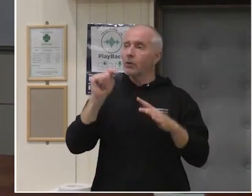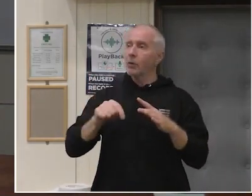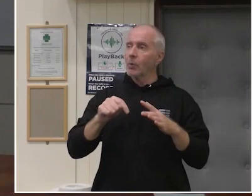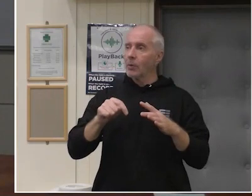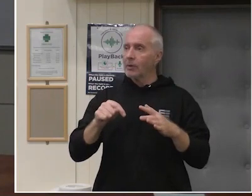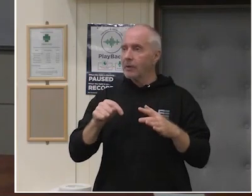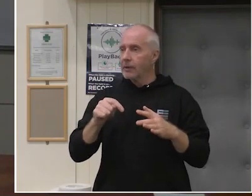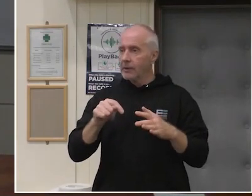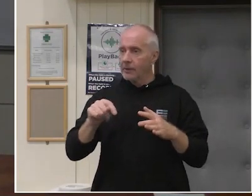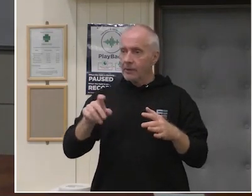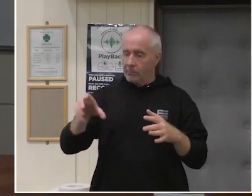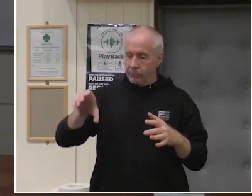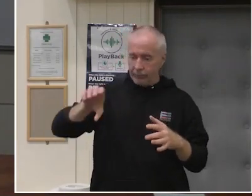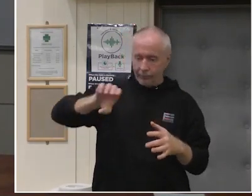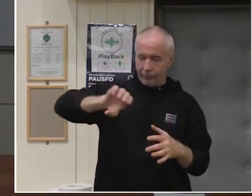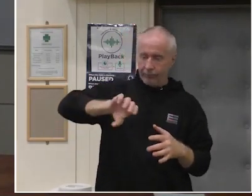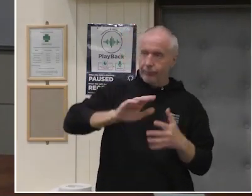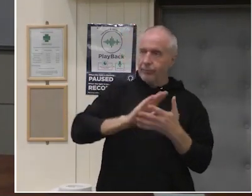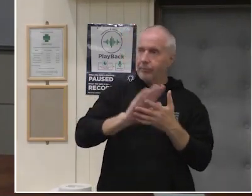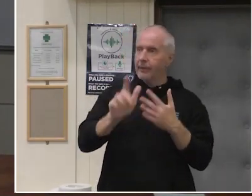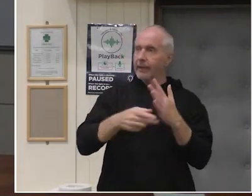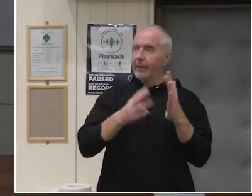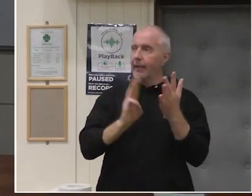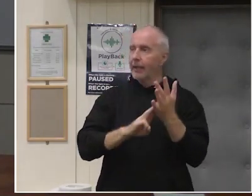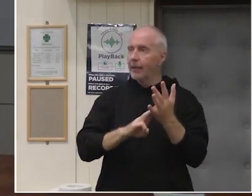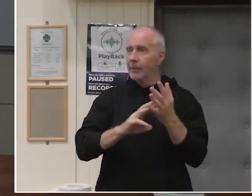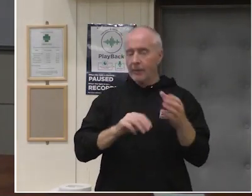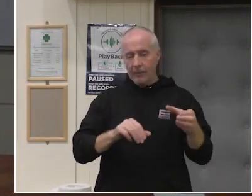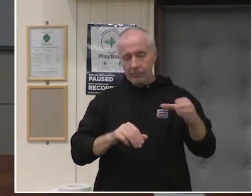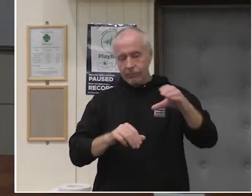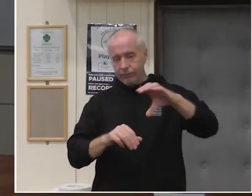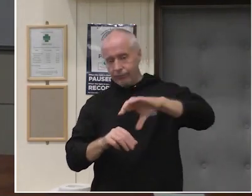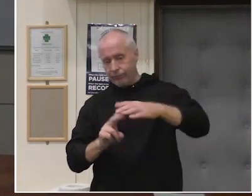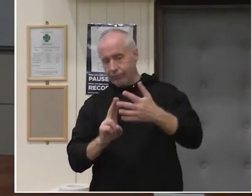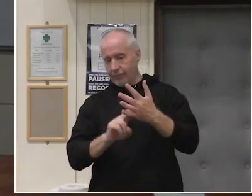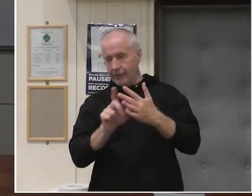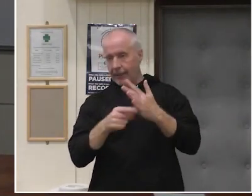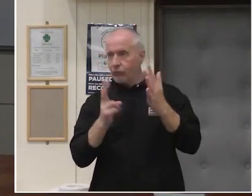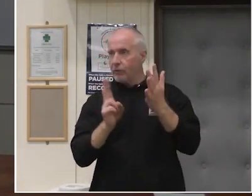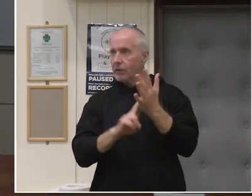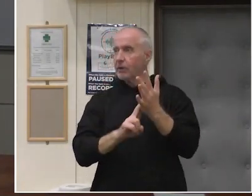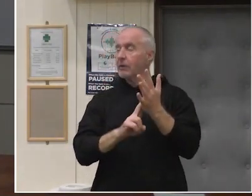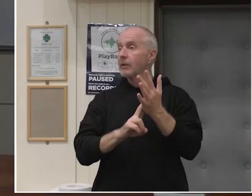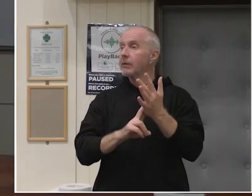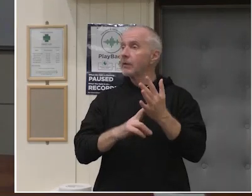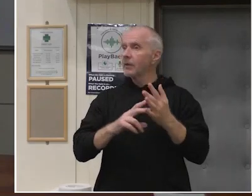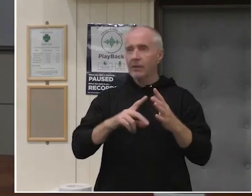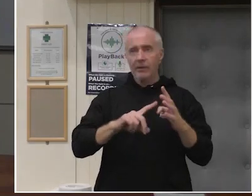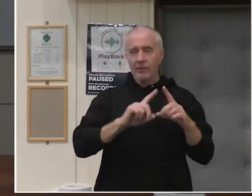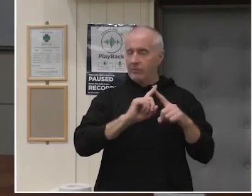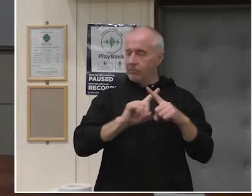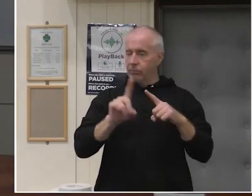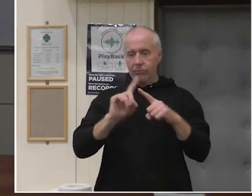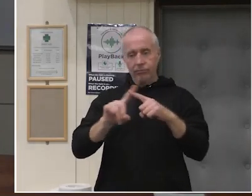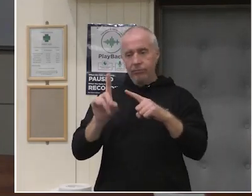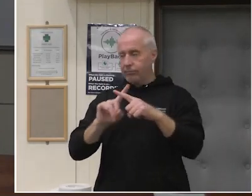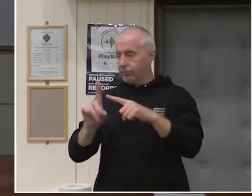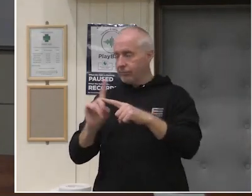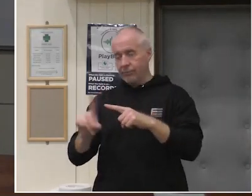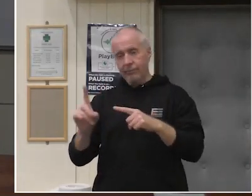liquid helium on. Pouring liquid nitrogen into one of the layers. Various things like this.